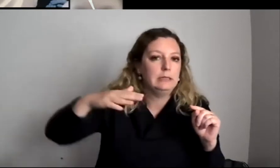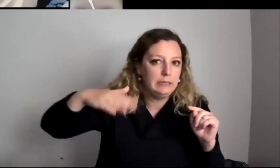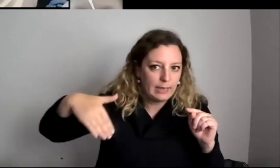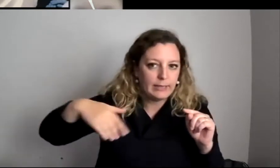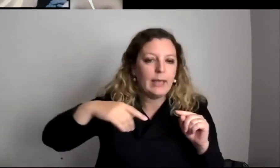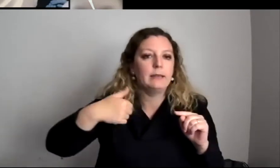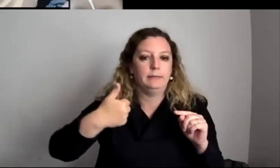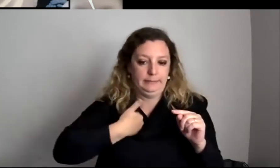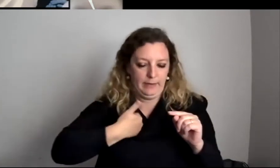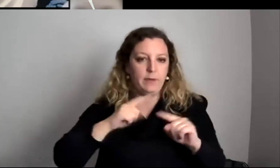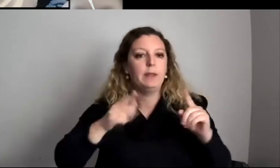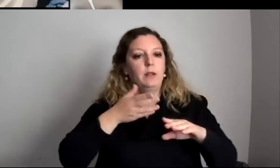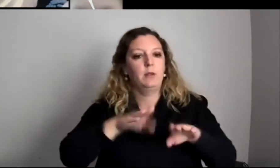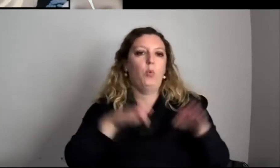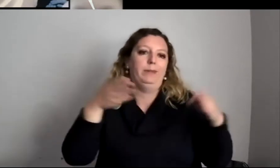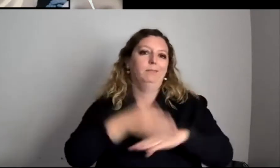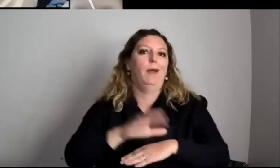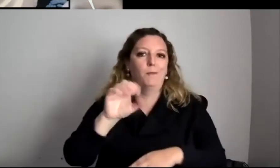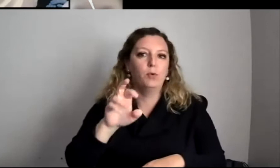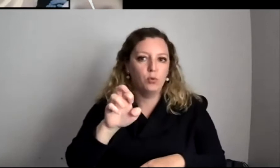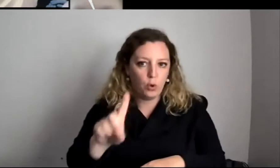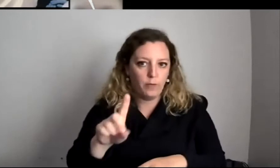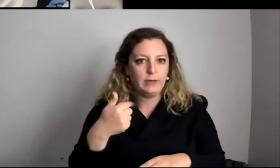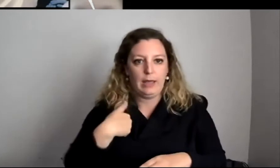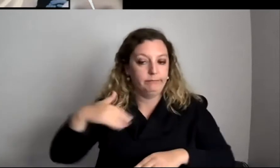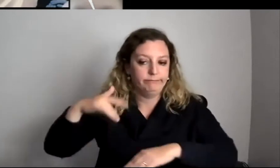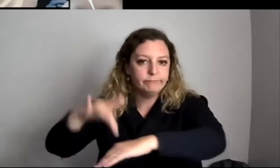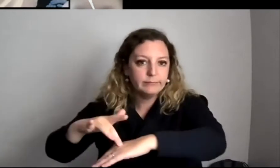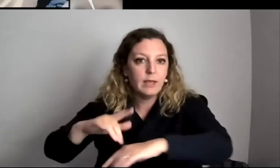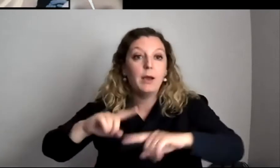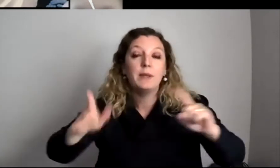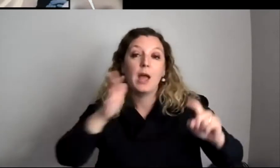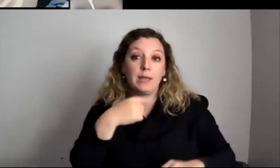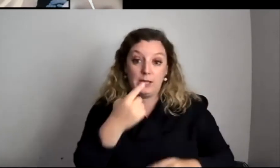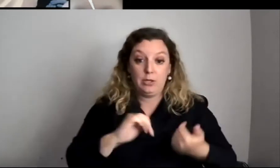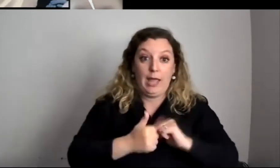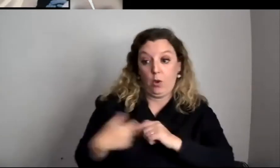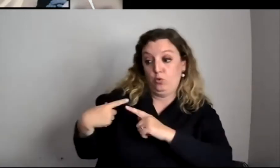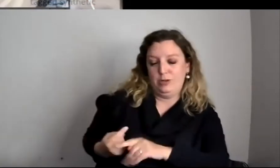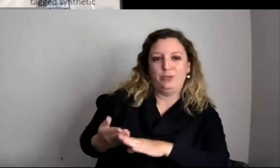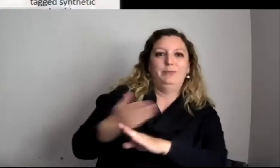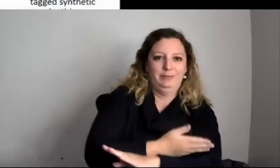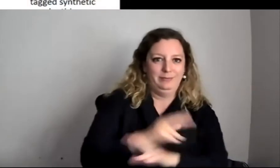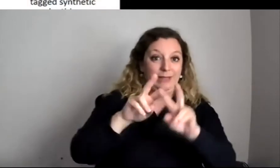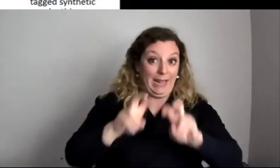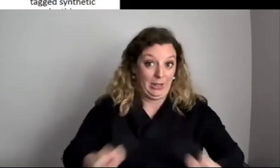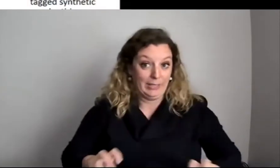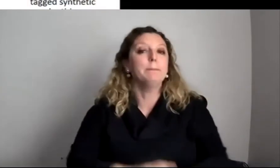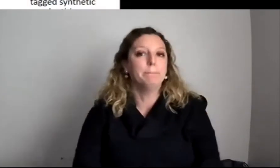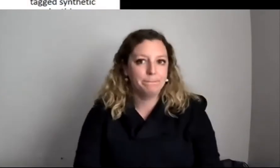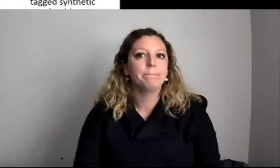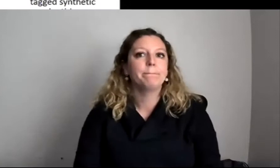opened it after COVID, unfortunately, so I haven't been. So I'm going to tell you how we traditionally would analyze samples.